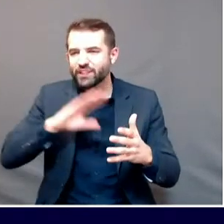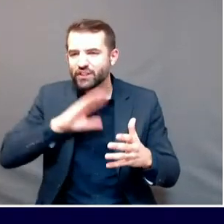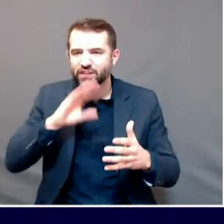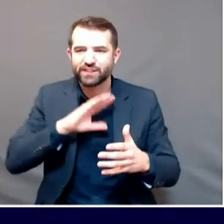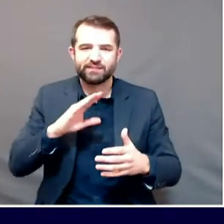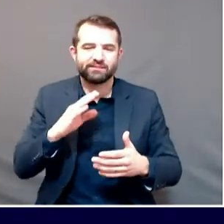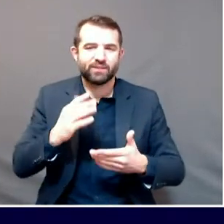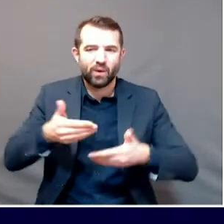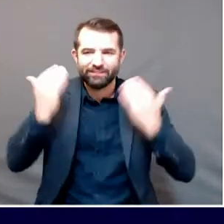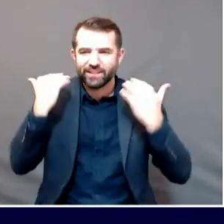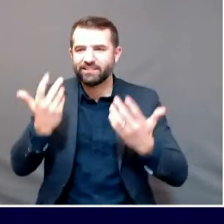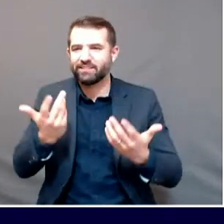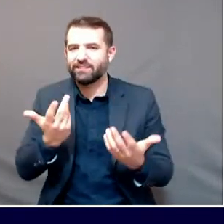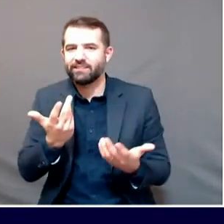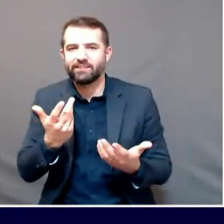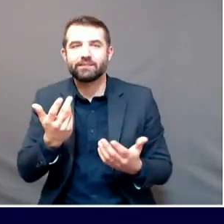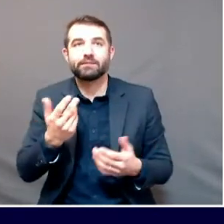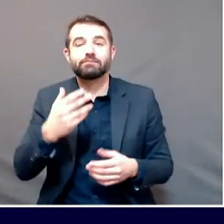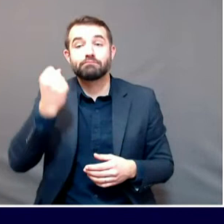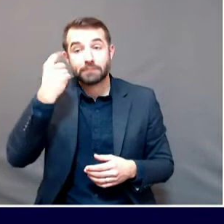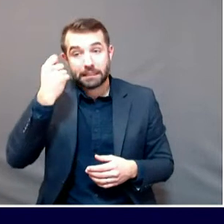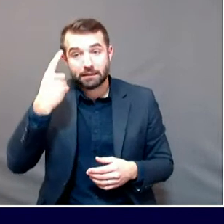are in,